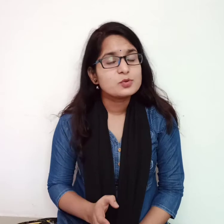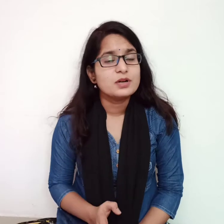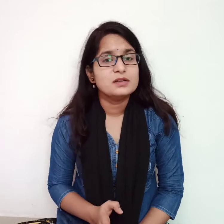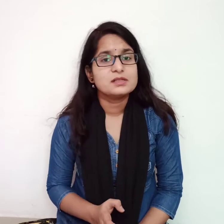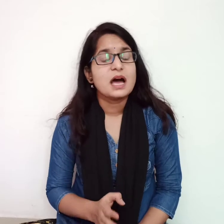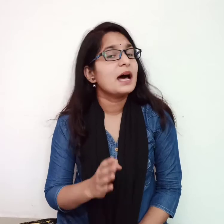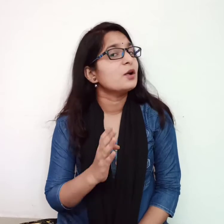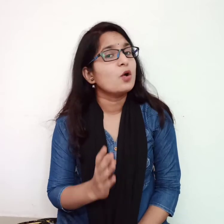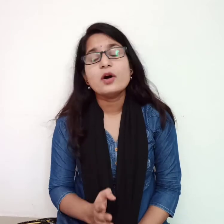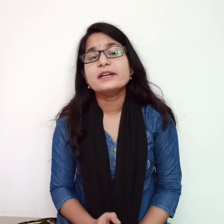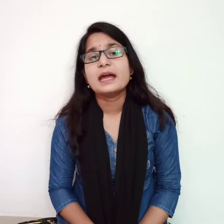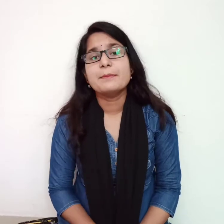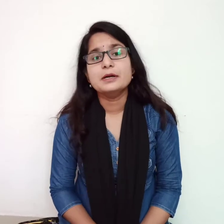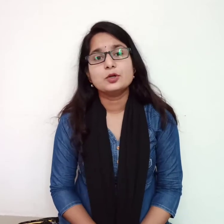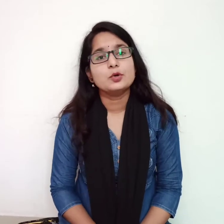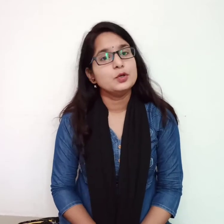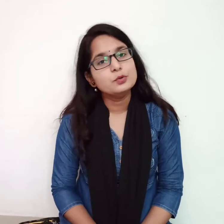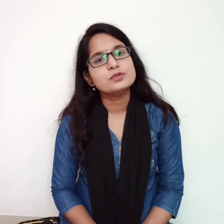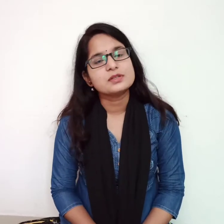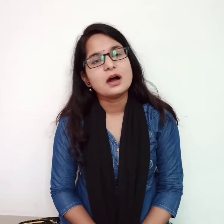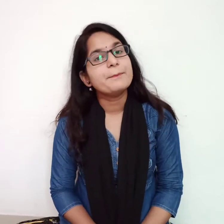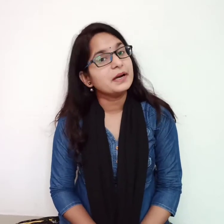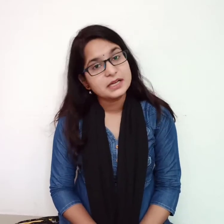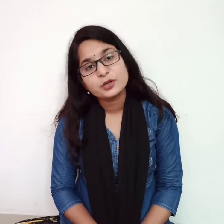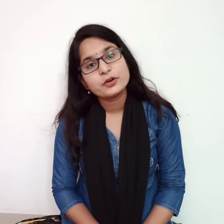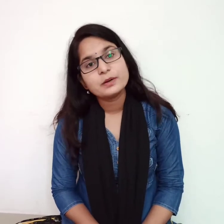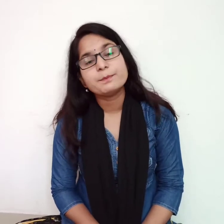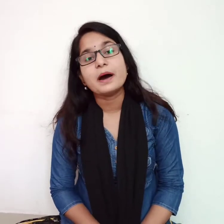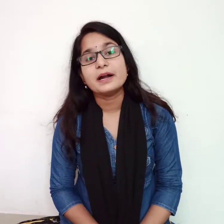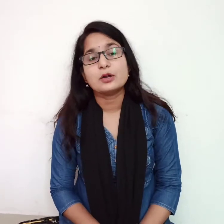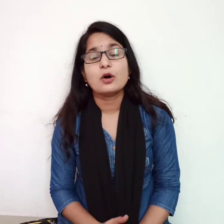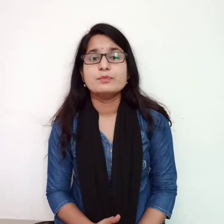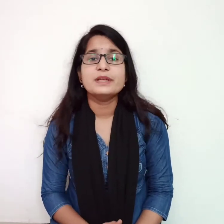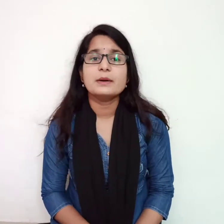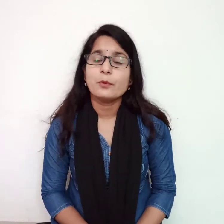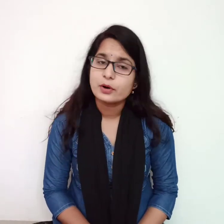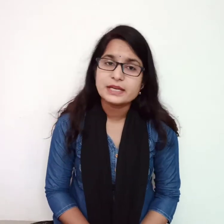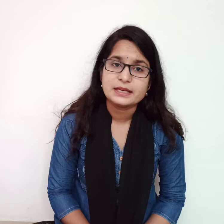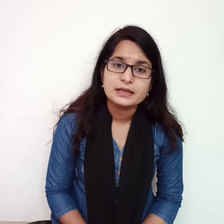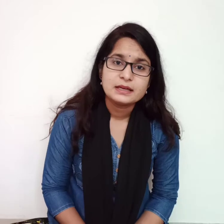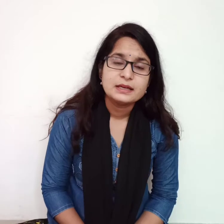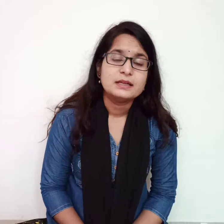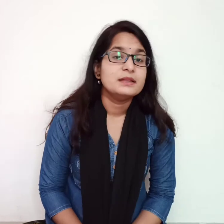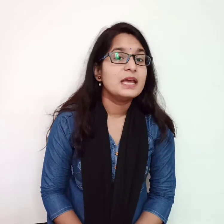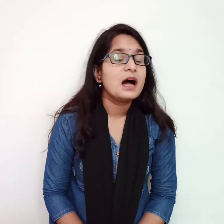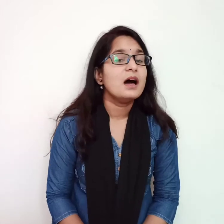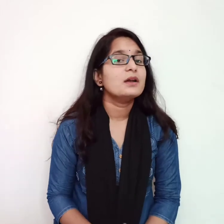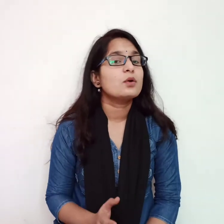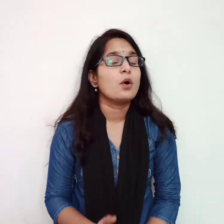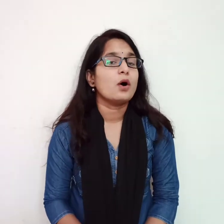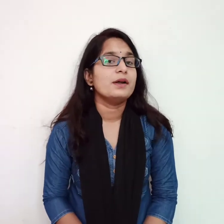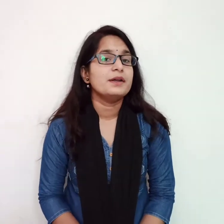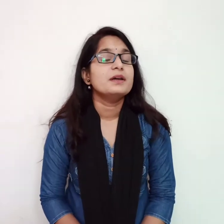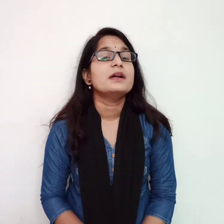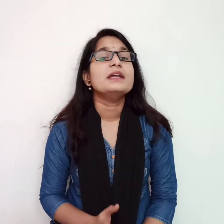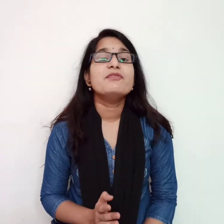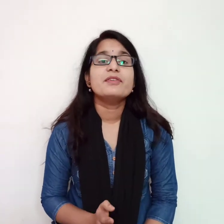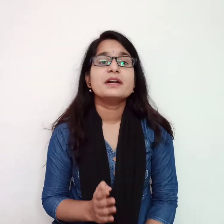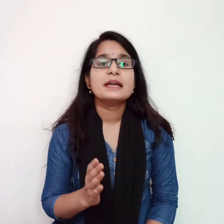Some students are not able to use a particular part of their body. They are